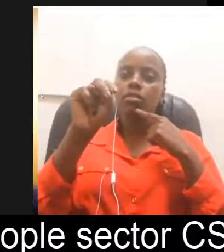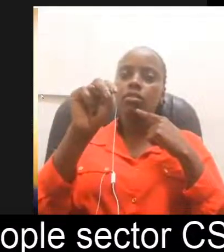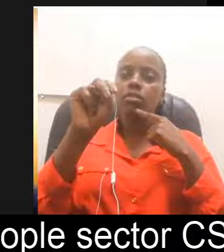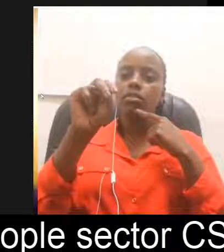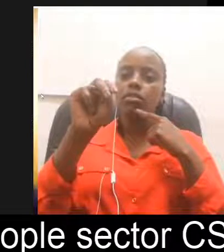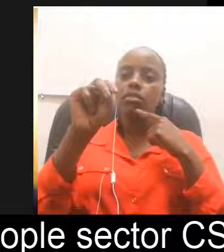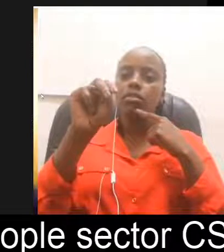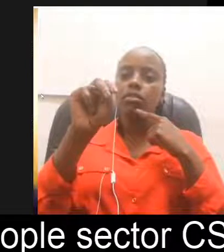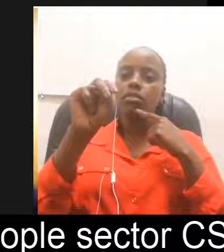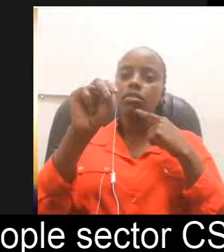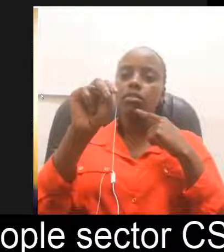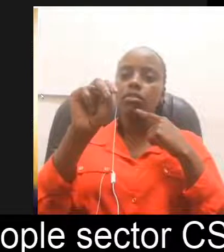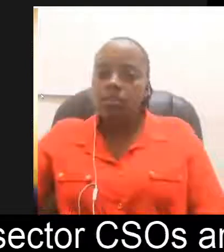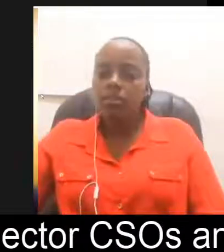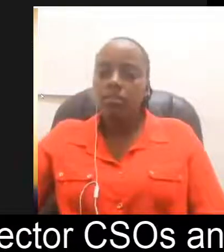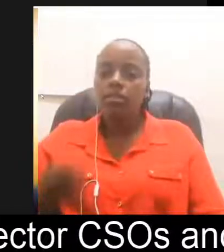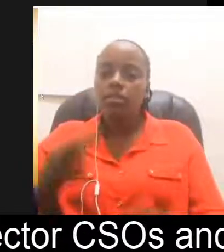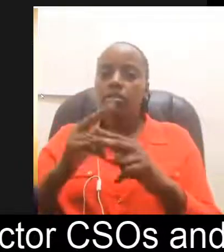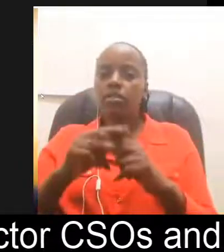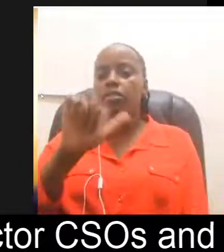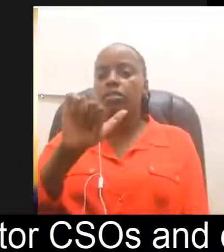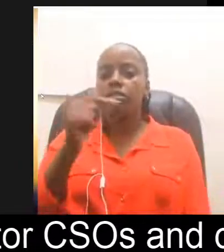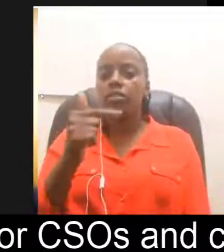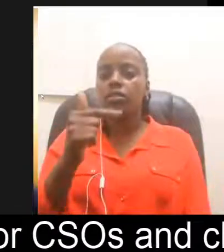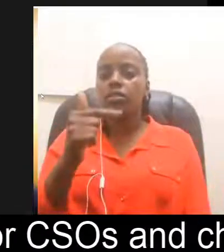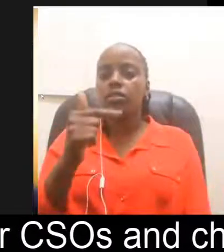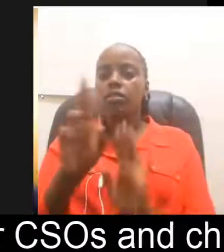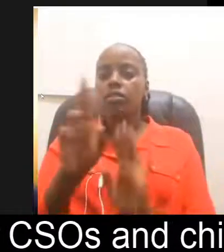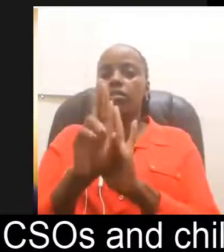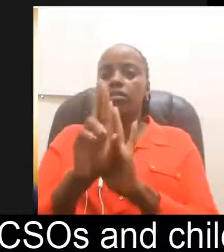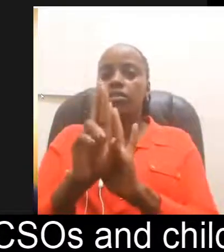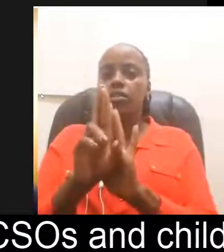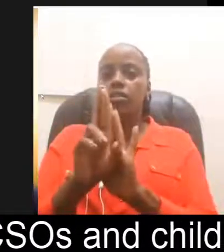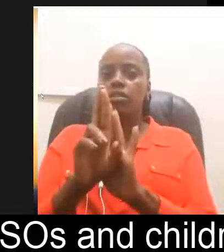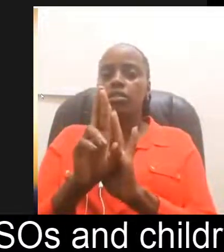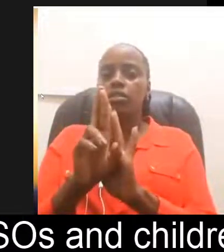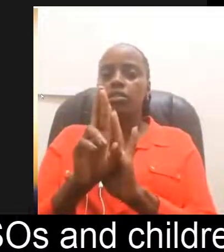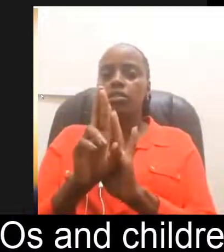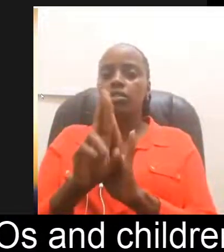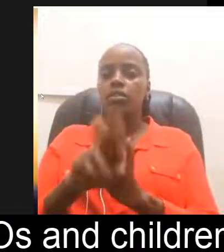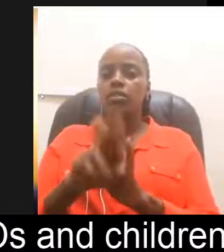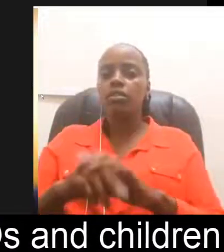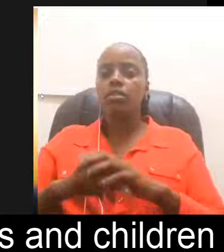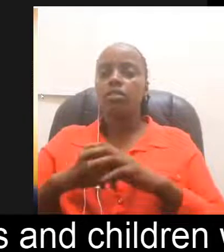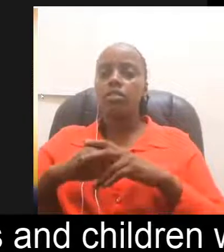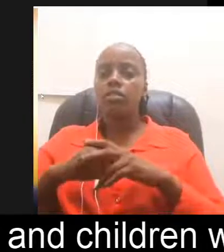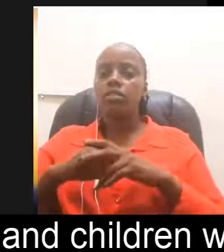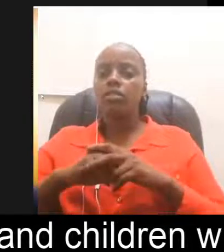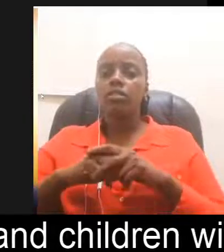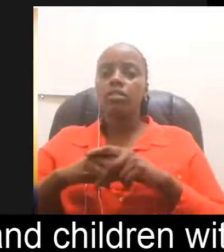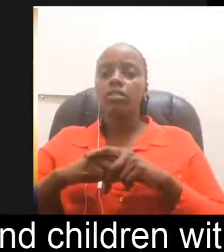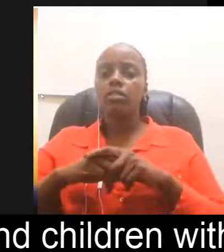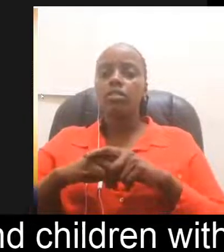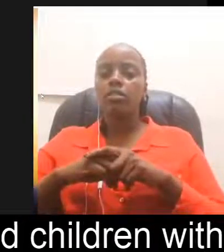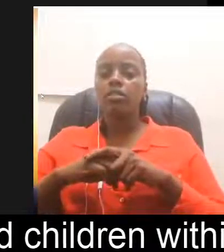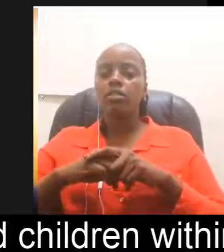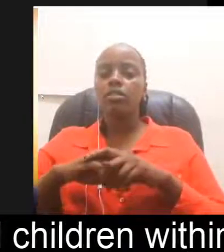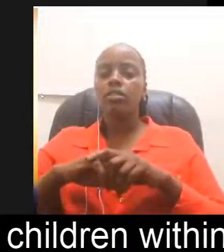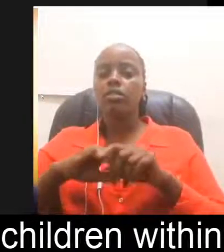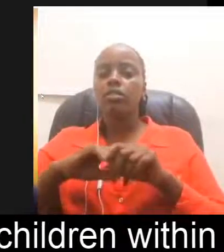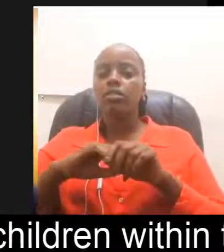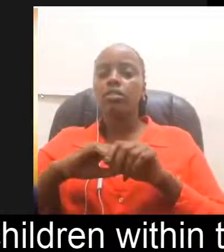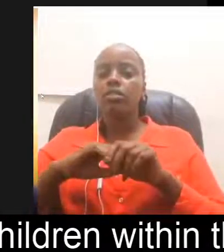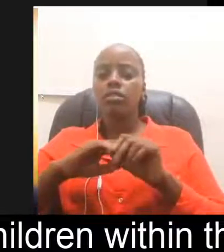My name is Lynette. I'm representing Terezon, Netherlands, East Africa. Please, we can barely hear you. If you